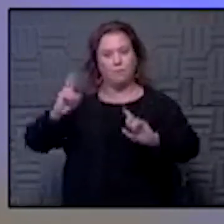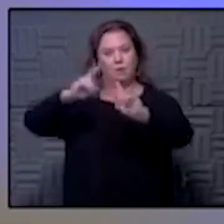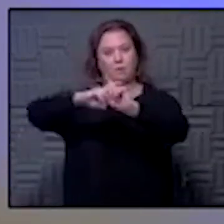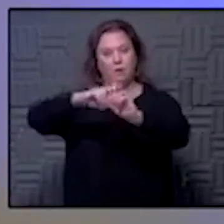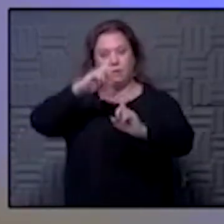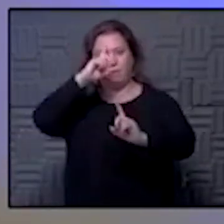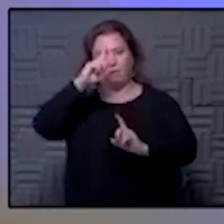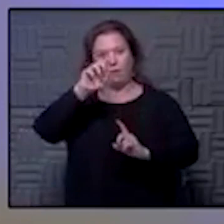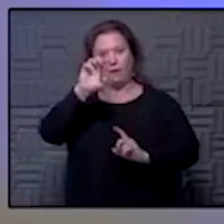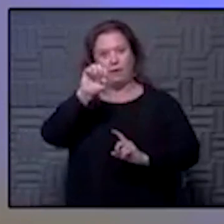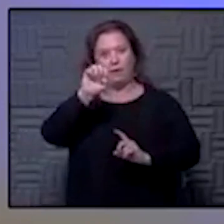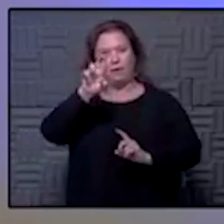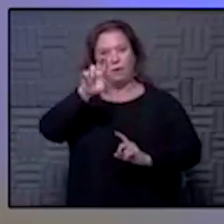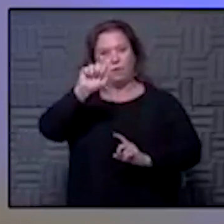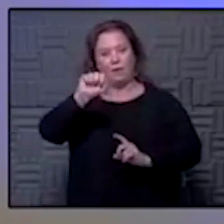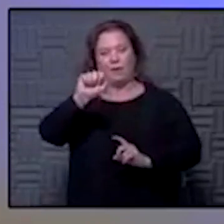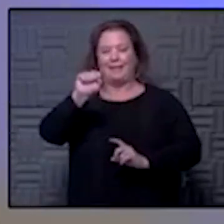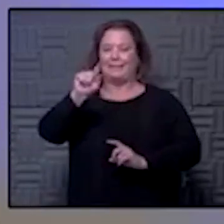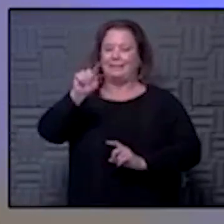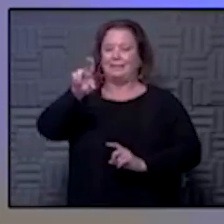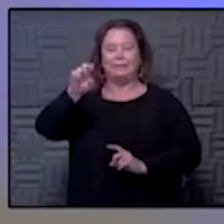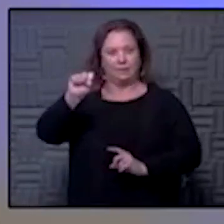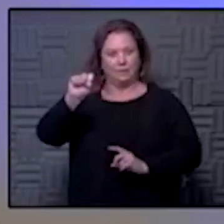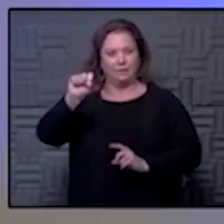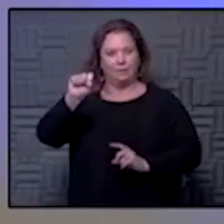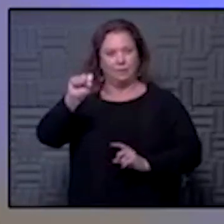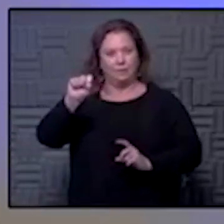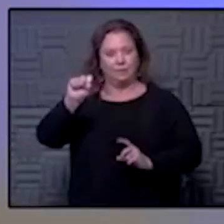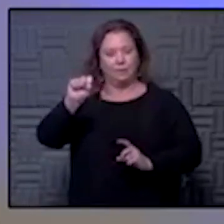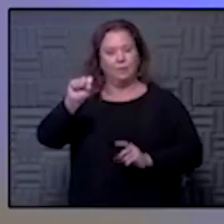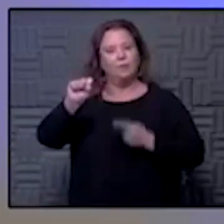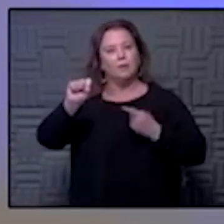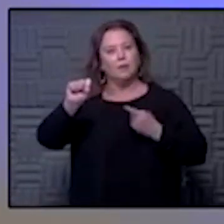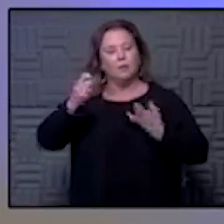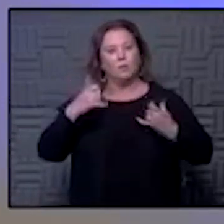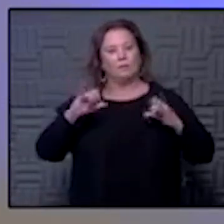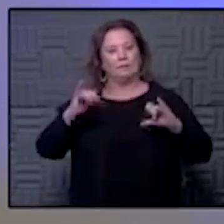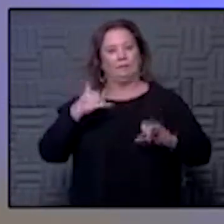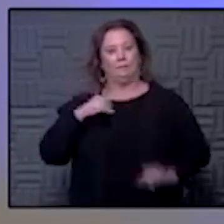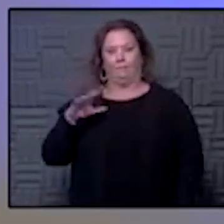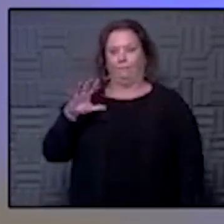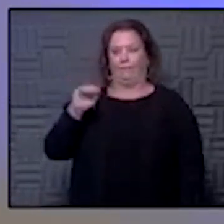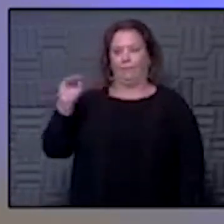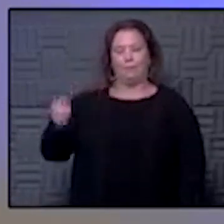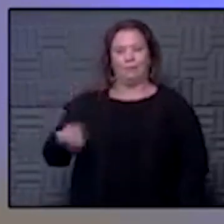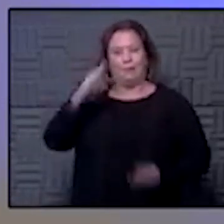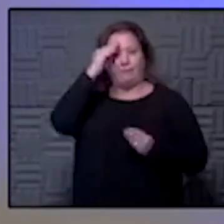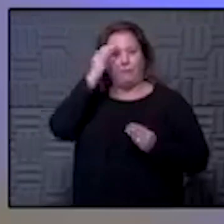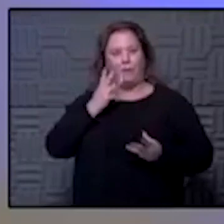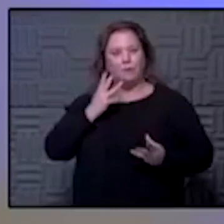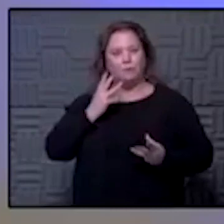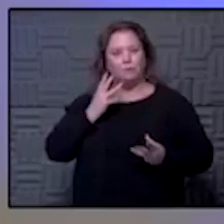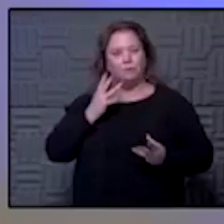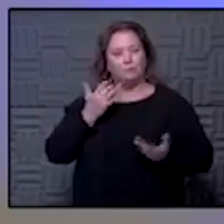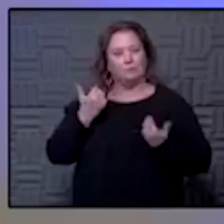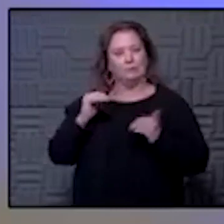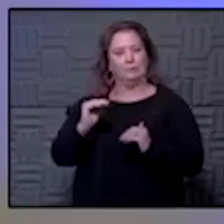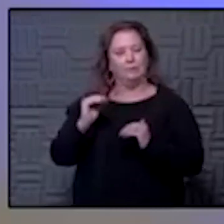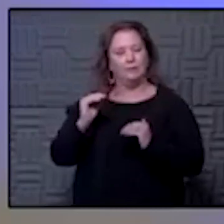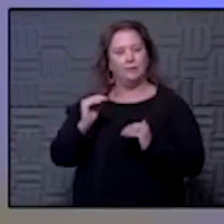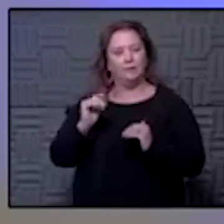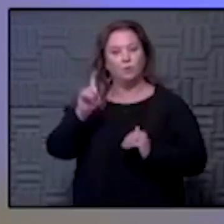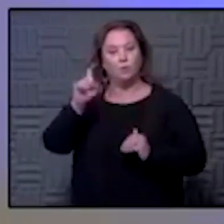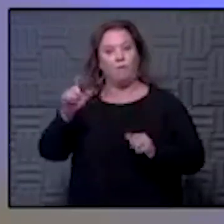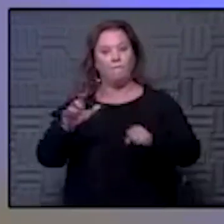the EUA status. But we still only have 50% of the information. And so what we need for